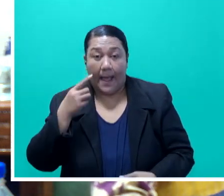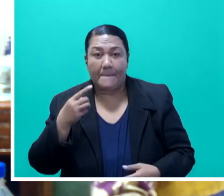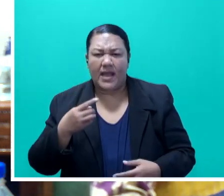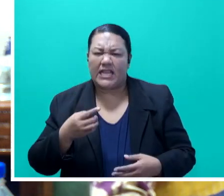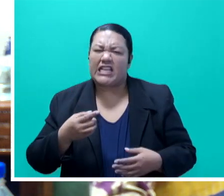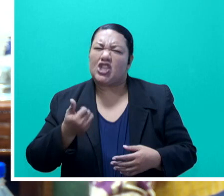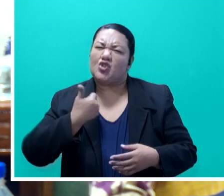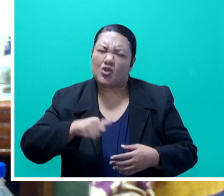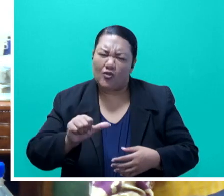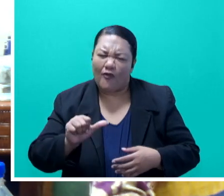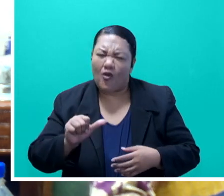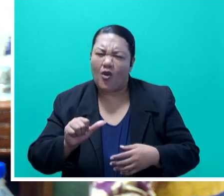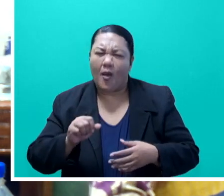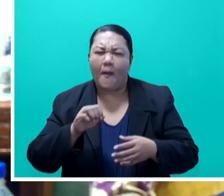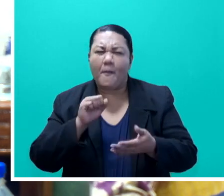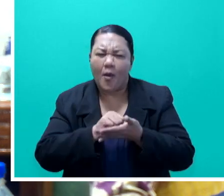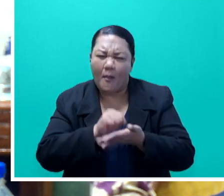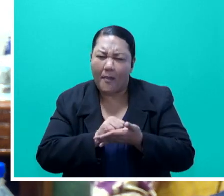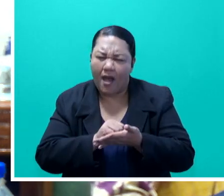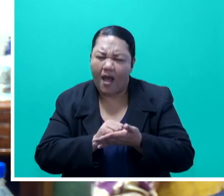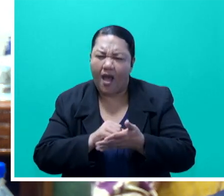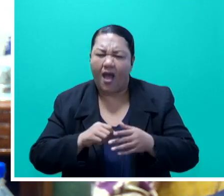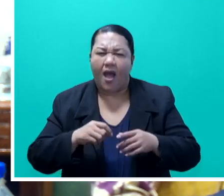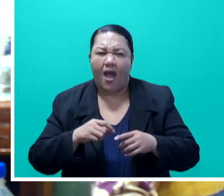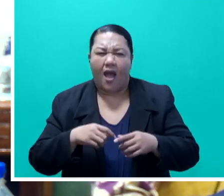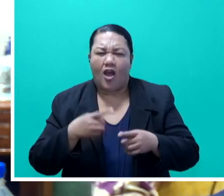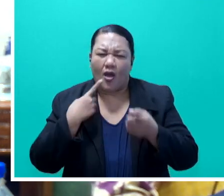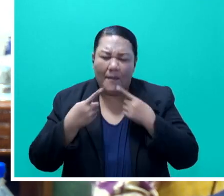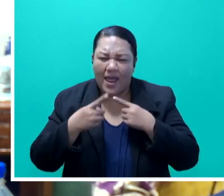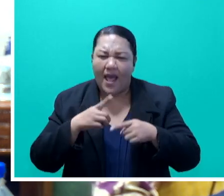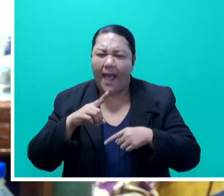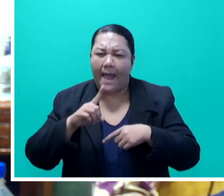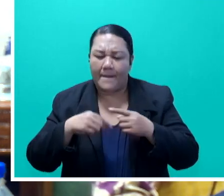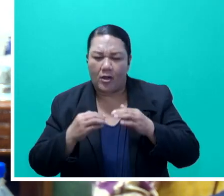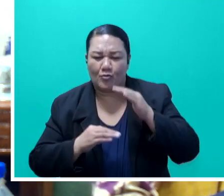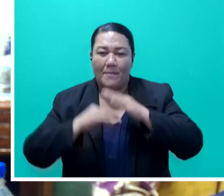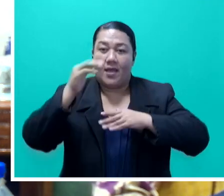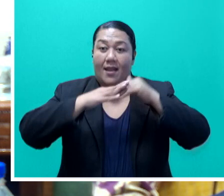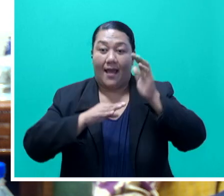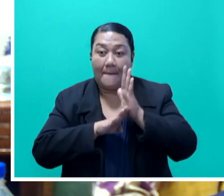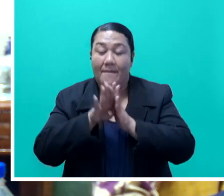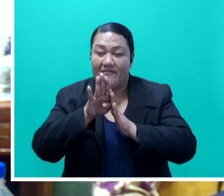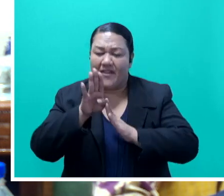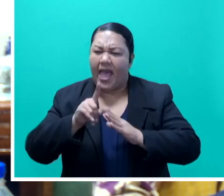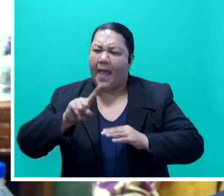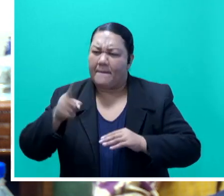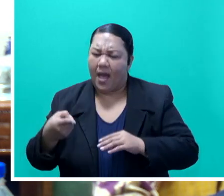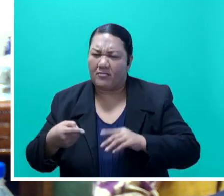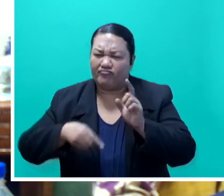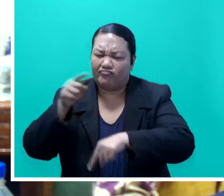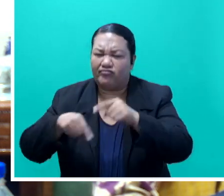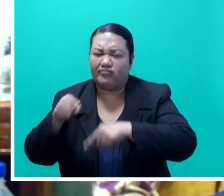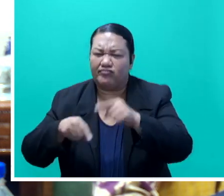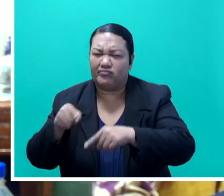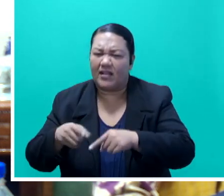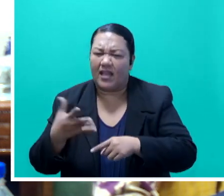the moment you point out anything to her, it's about misogyny. She doesn't pick on the fact that her leader made misogynist comments about